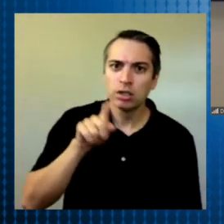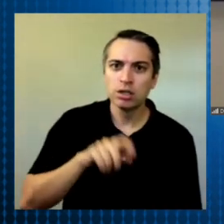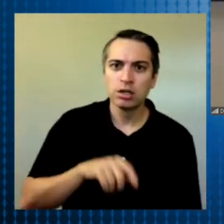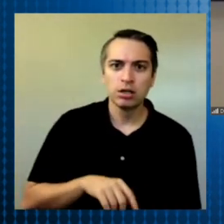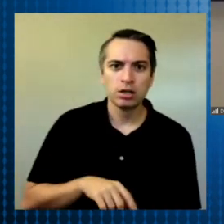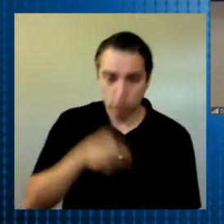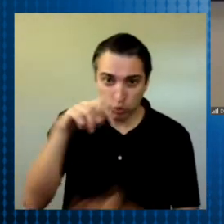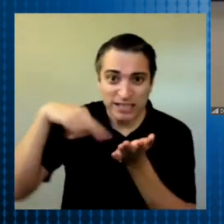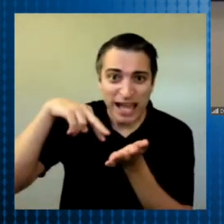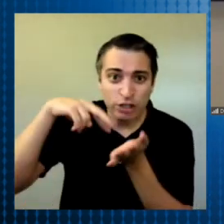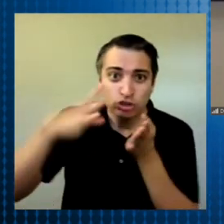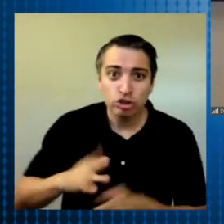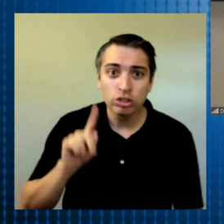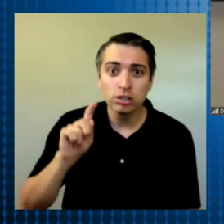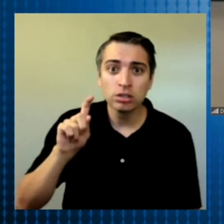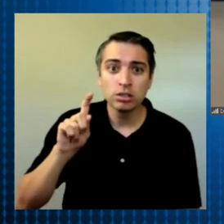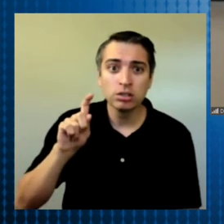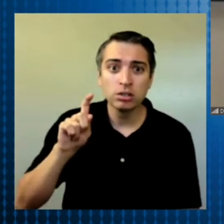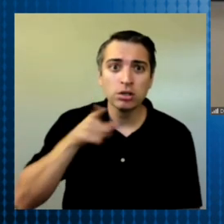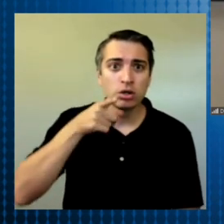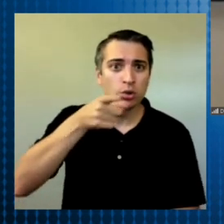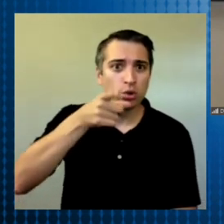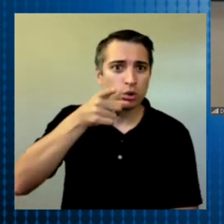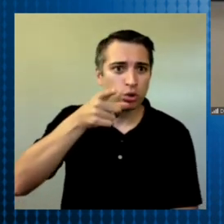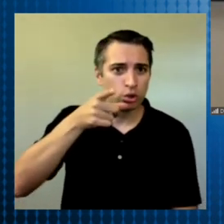You a dancer? You a gigolo?